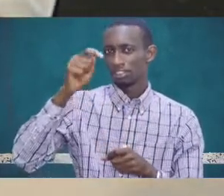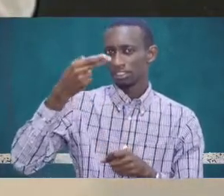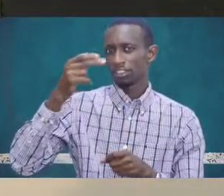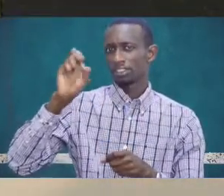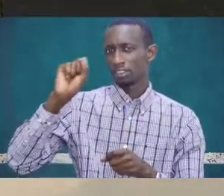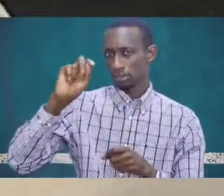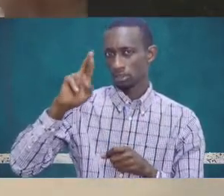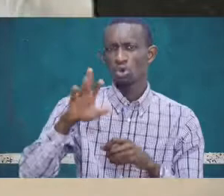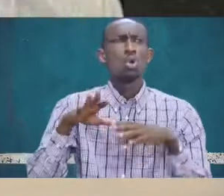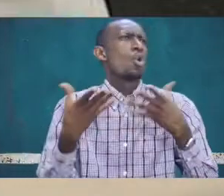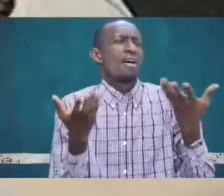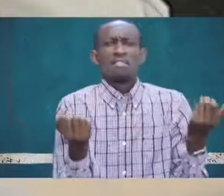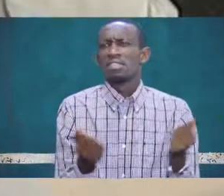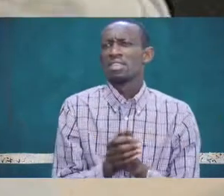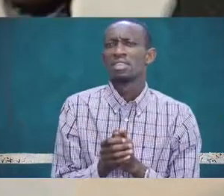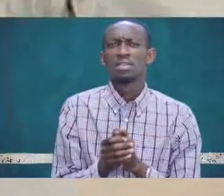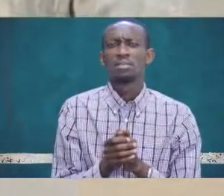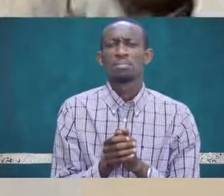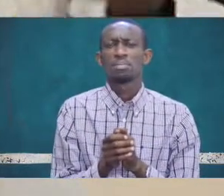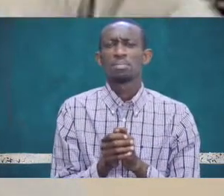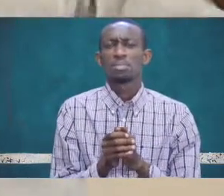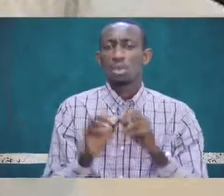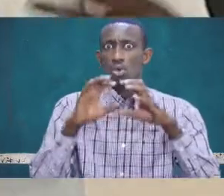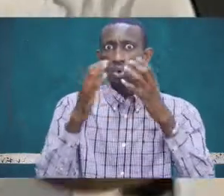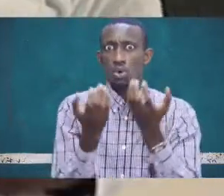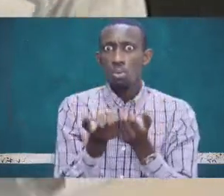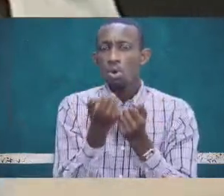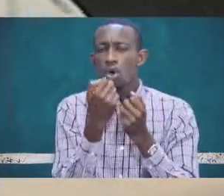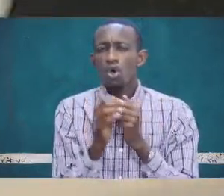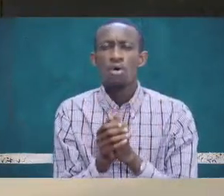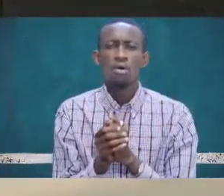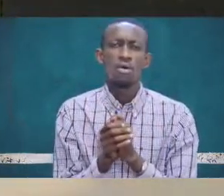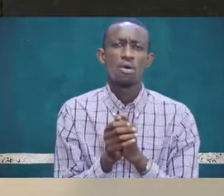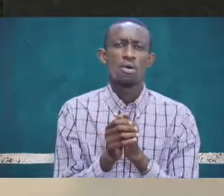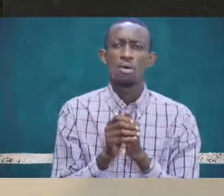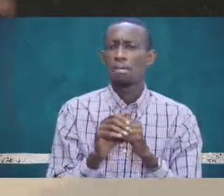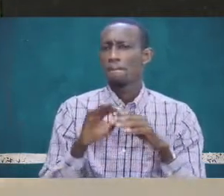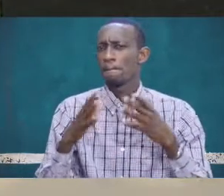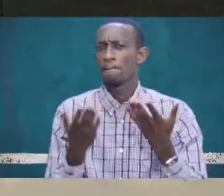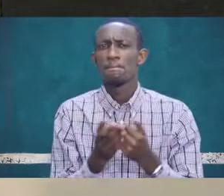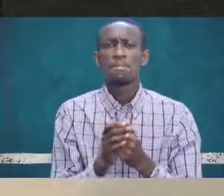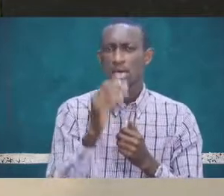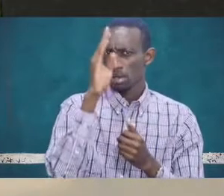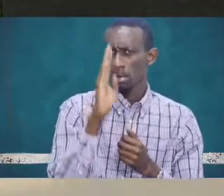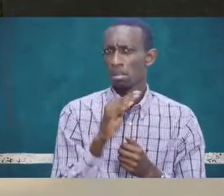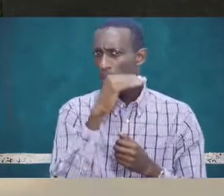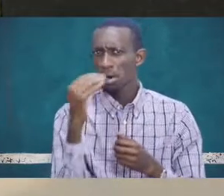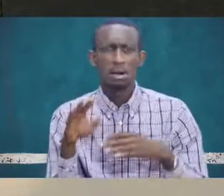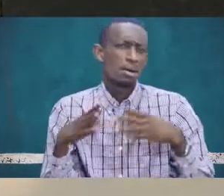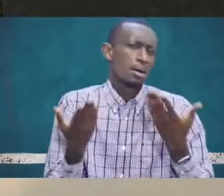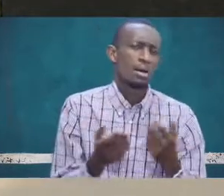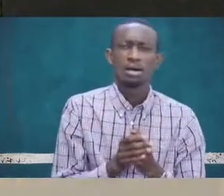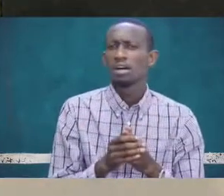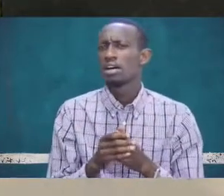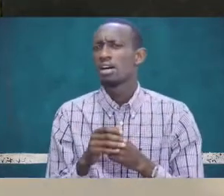you have pineapples. You feel that scent is as a result of the esters which